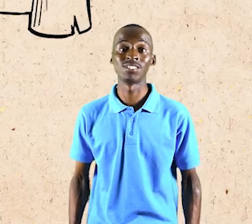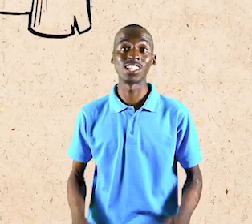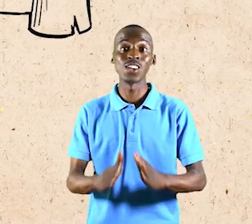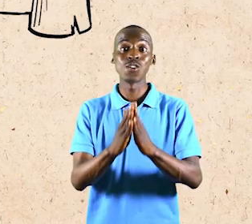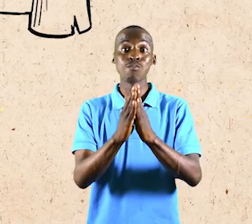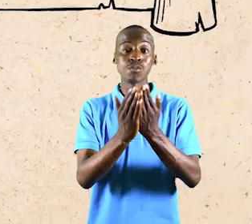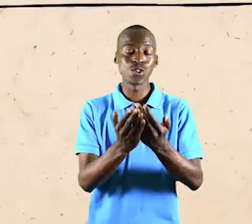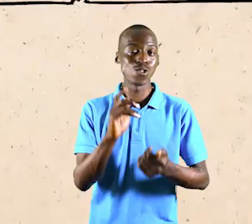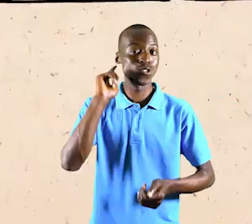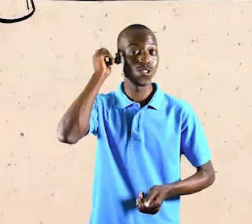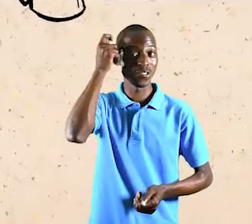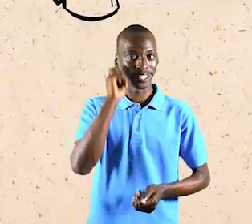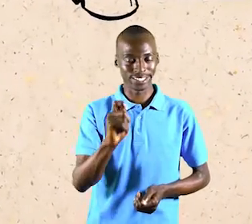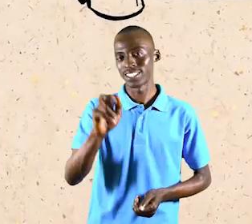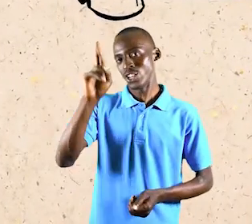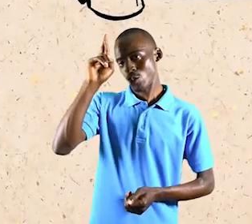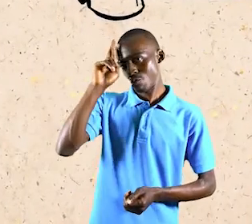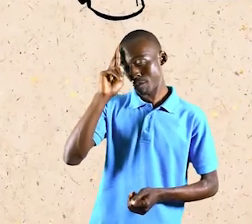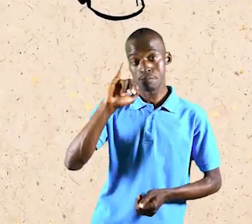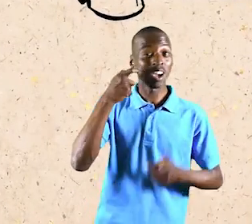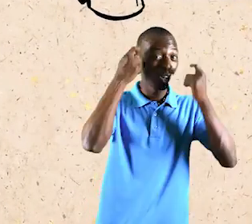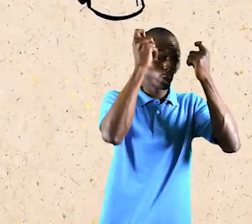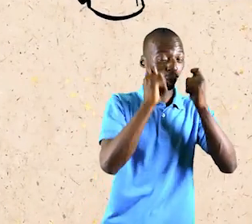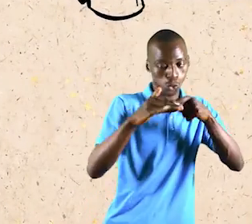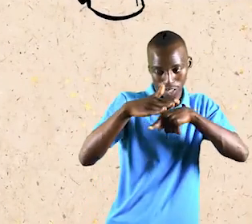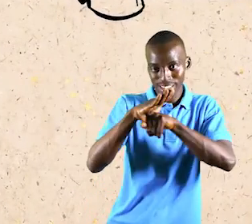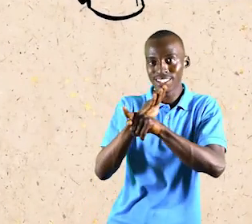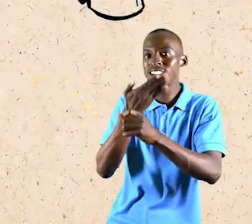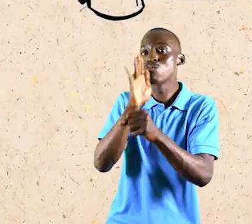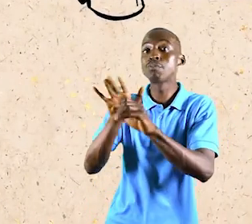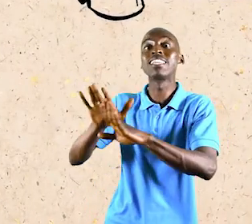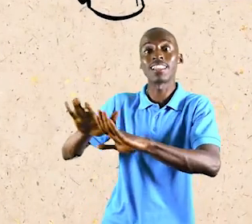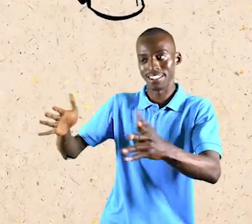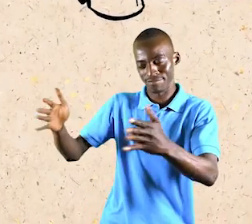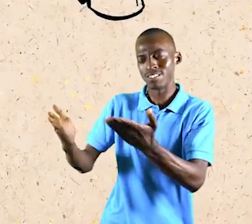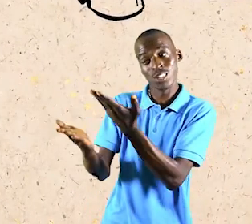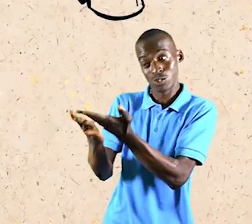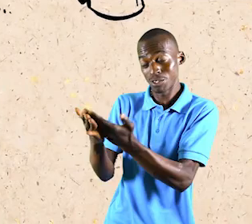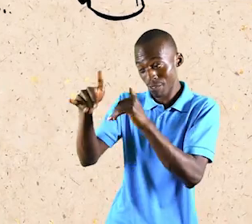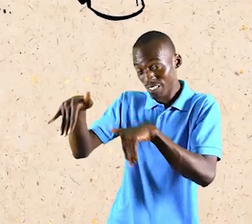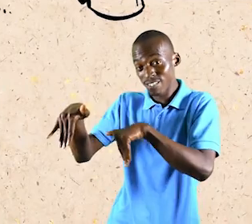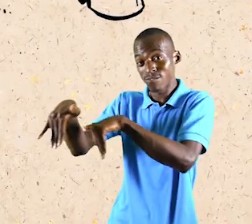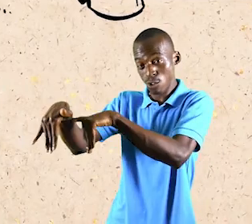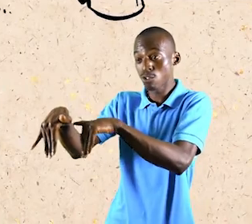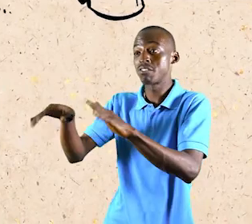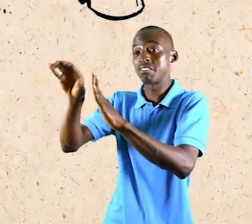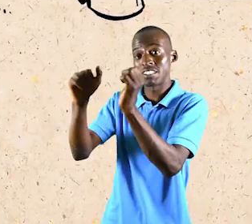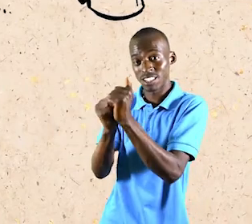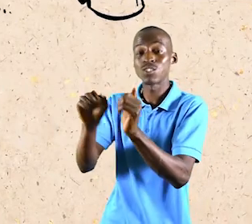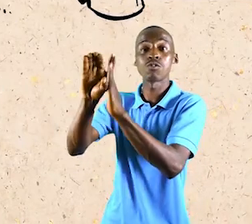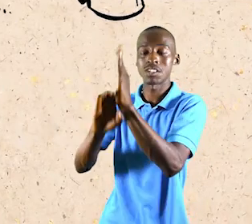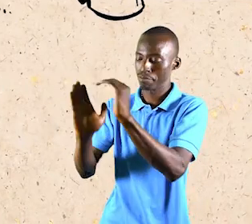The book of Judges. So remember, after Joshua led the tribes of Israel into the promised land, he called them to be faithful to their covenant with